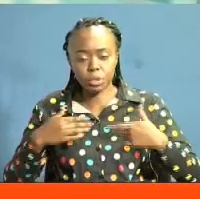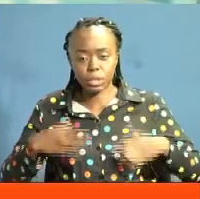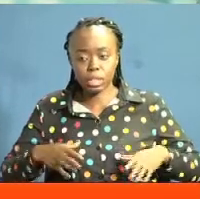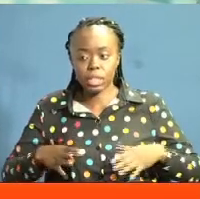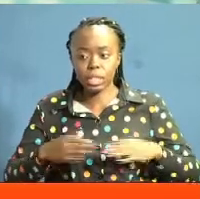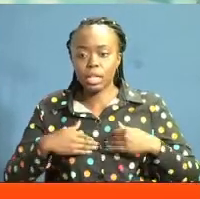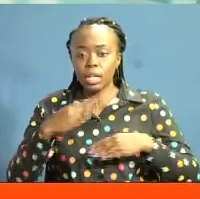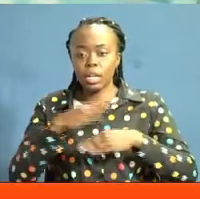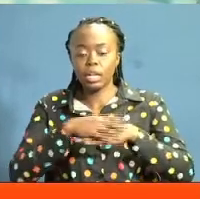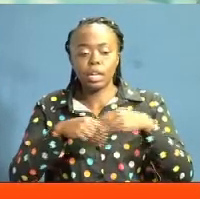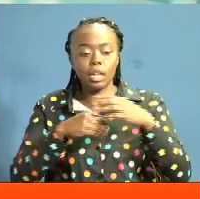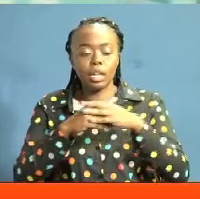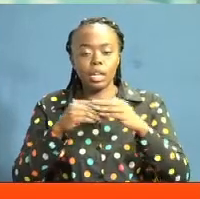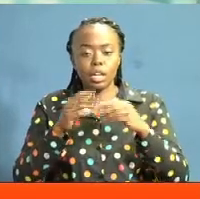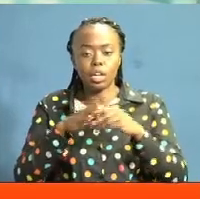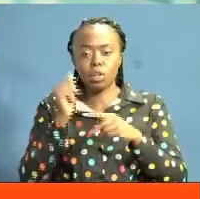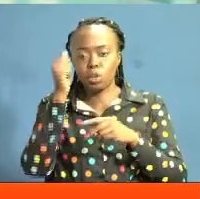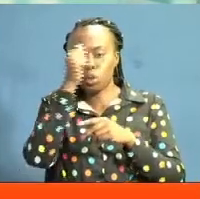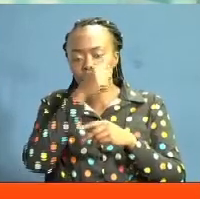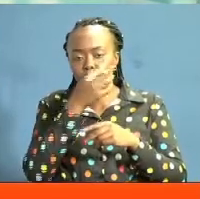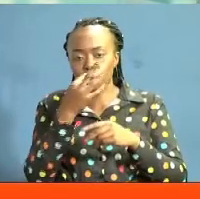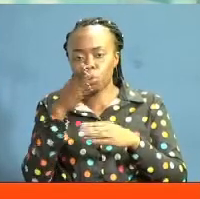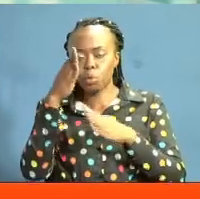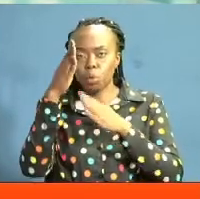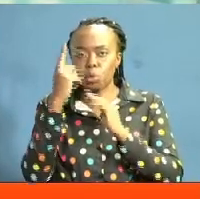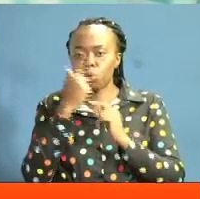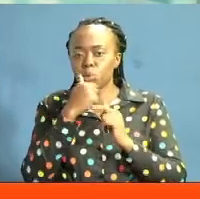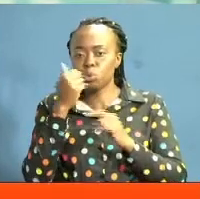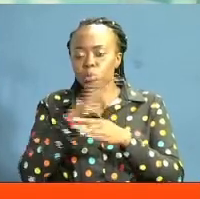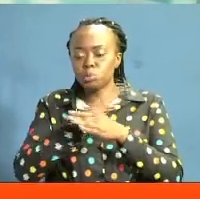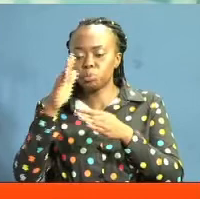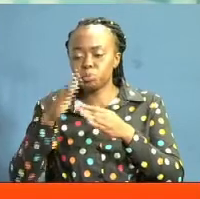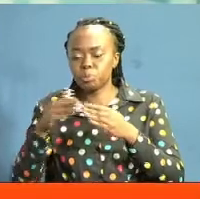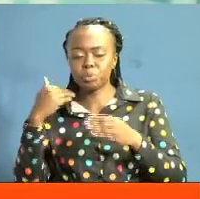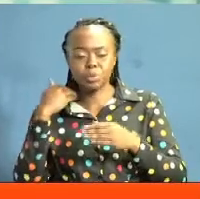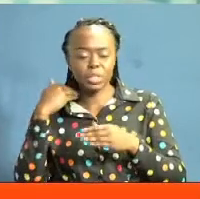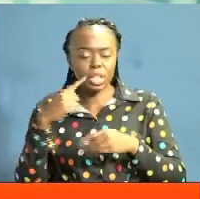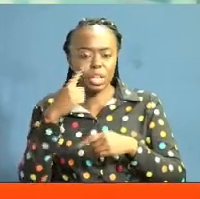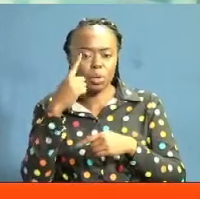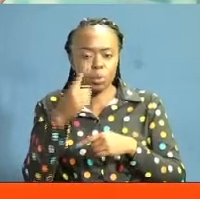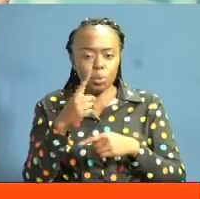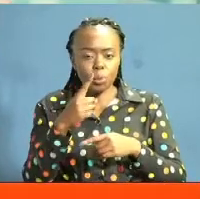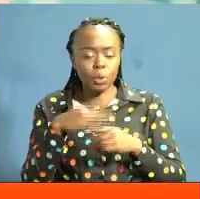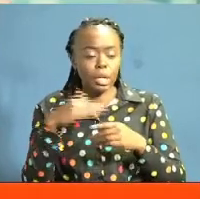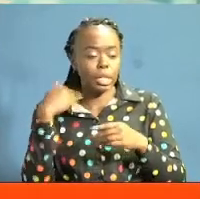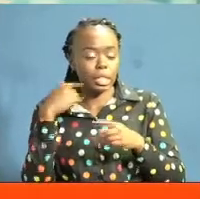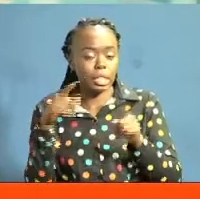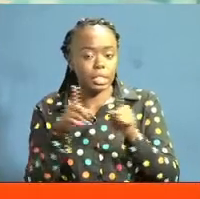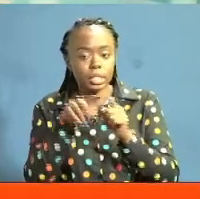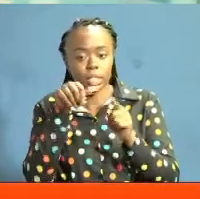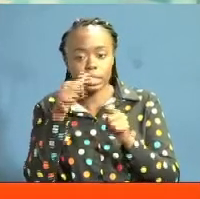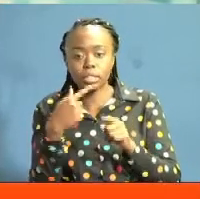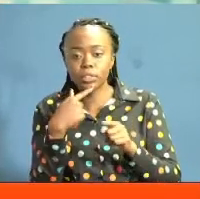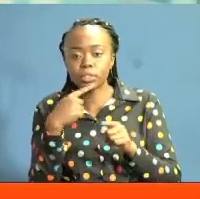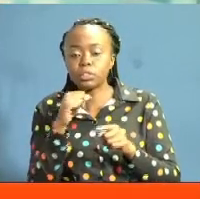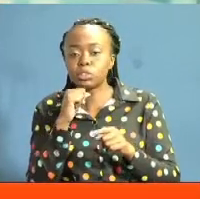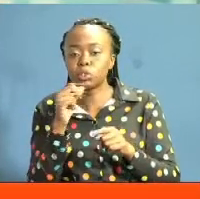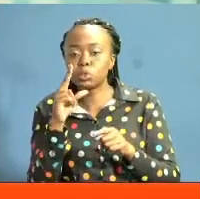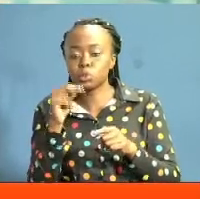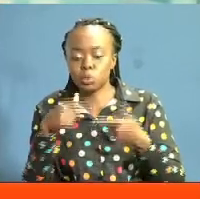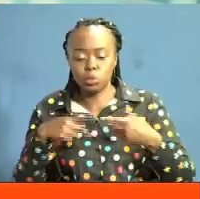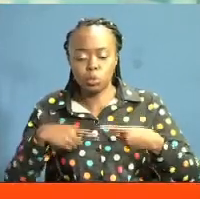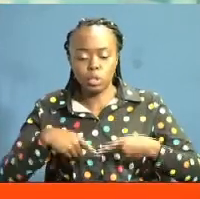are created in the image of God, right. and whoever kills one shall be killed by another. So do not